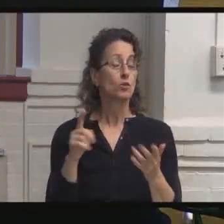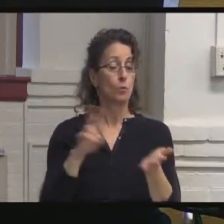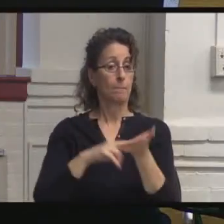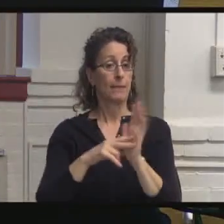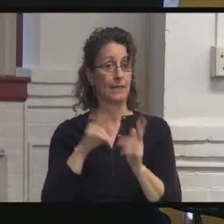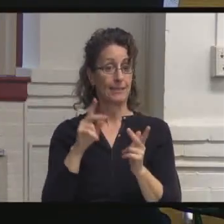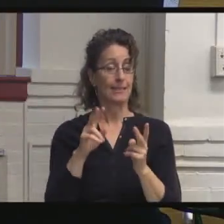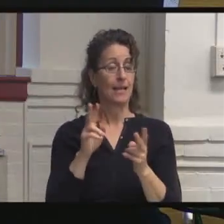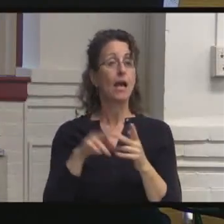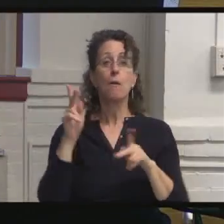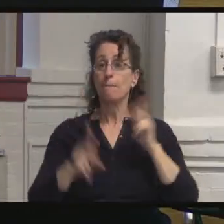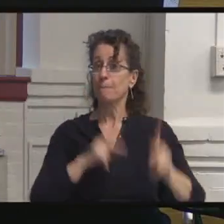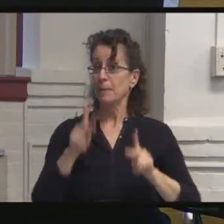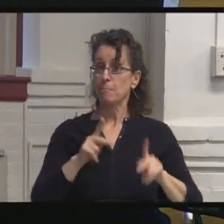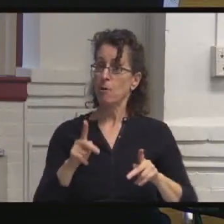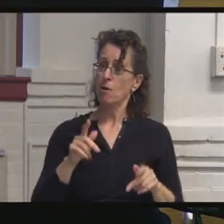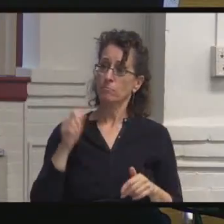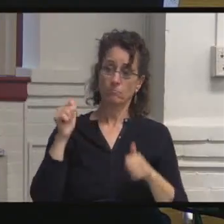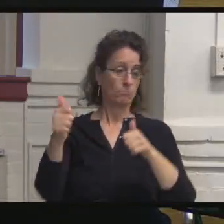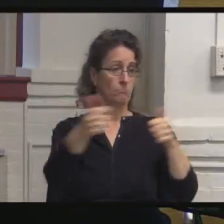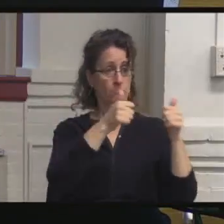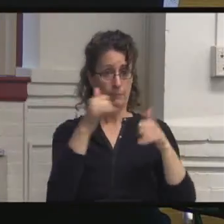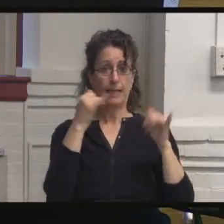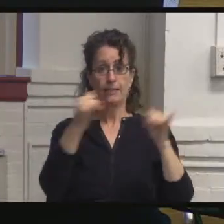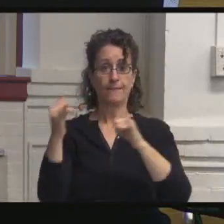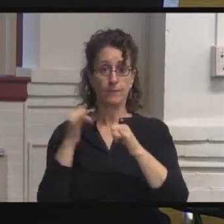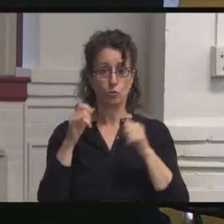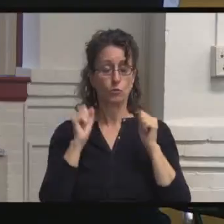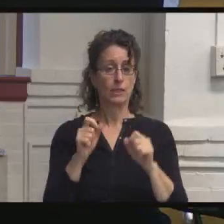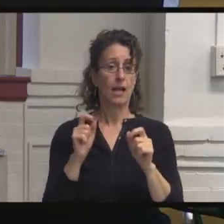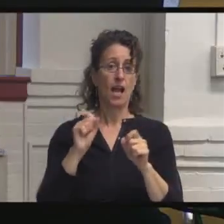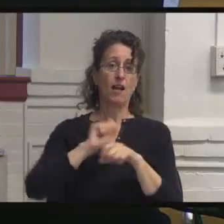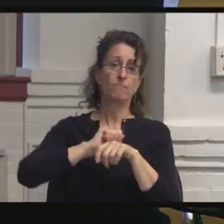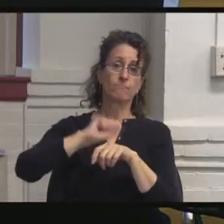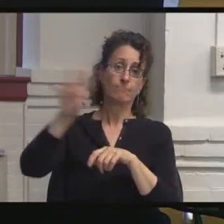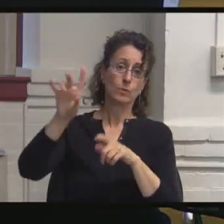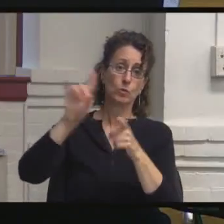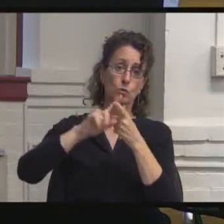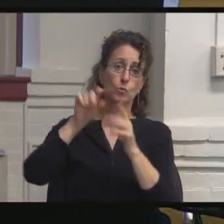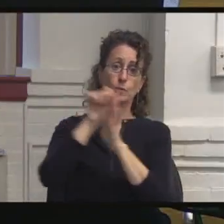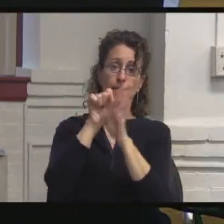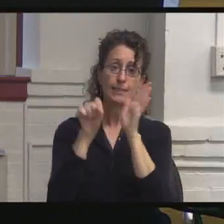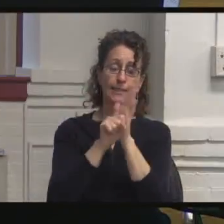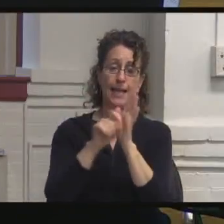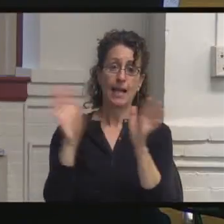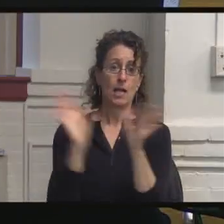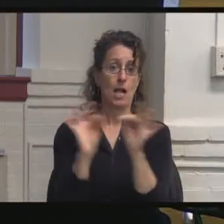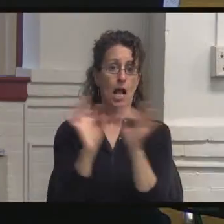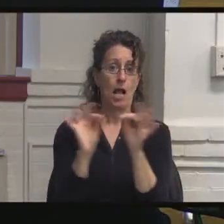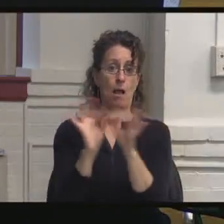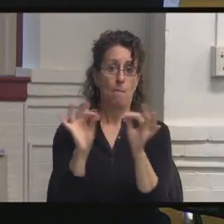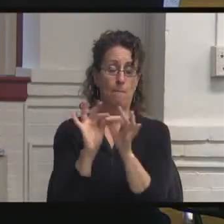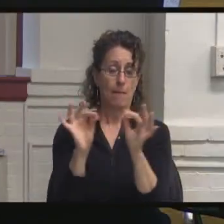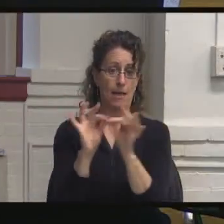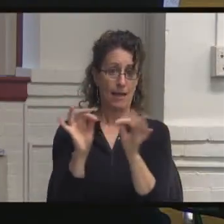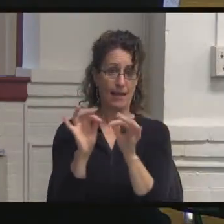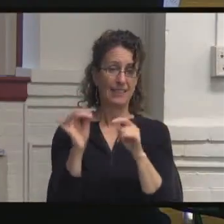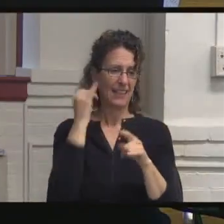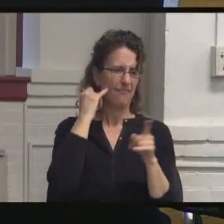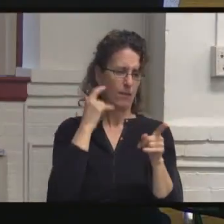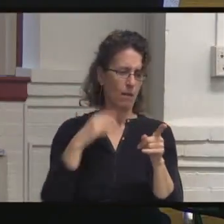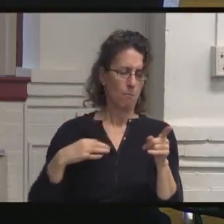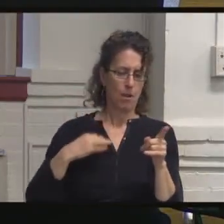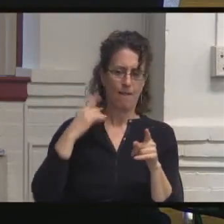informally in a 45-day period when the applicant is signaling intent to apply for a certificate of public